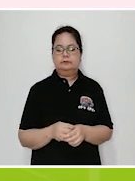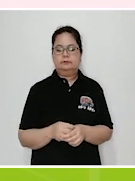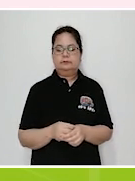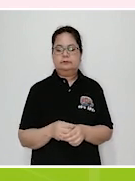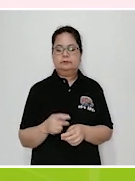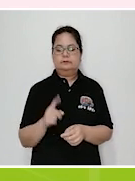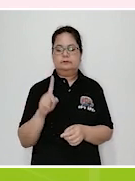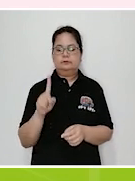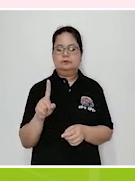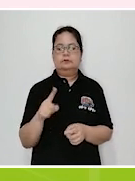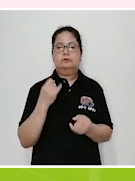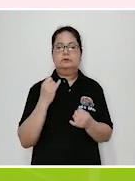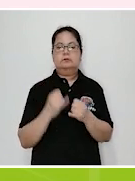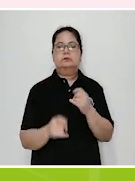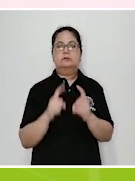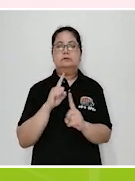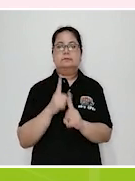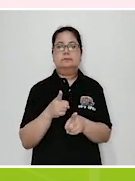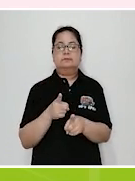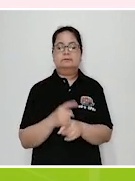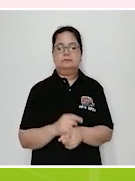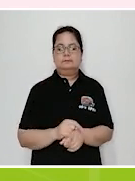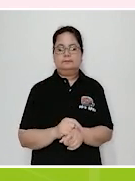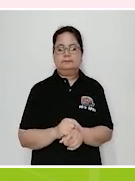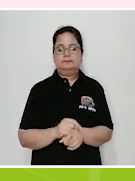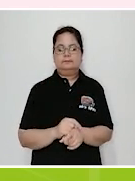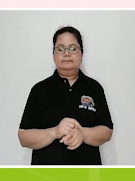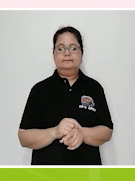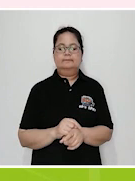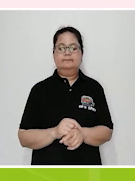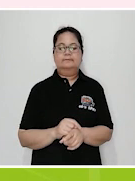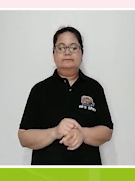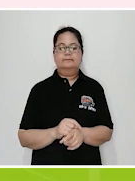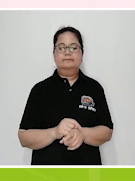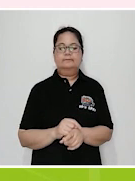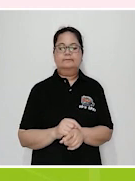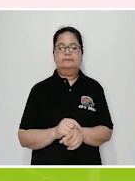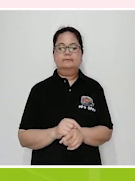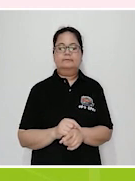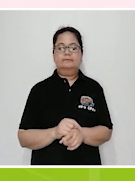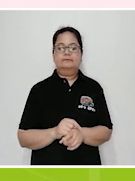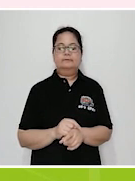Can I have one last answer, please?